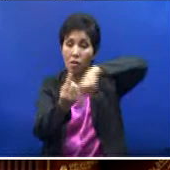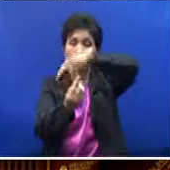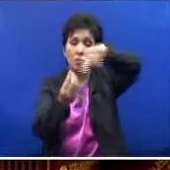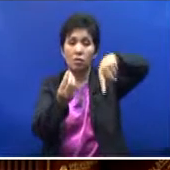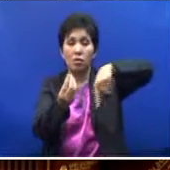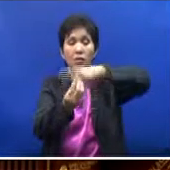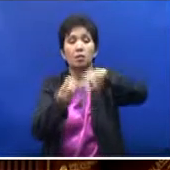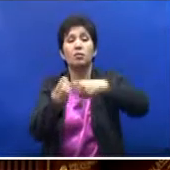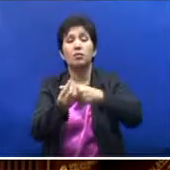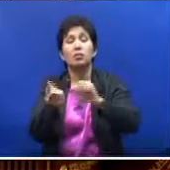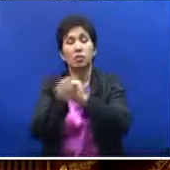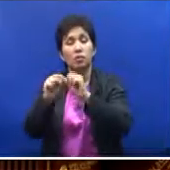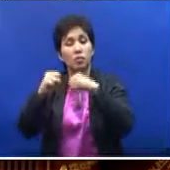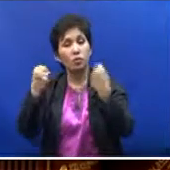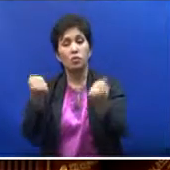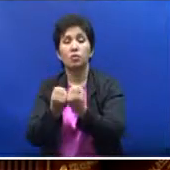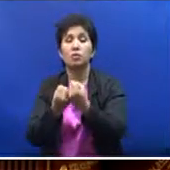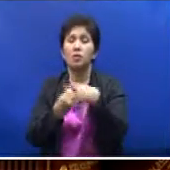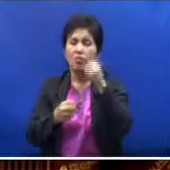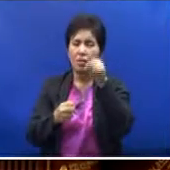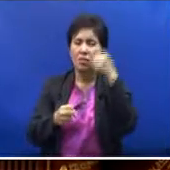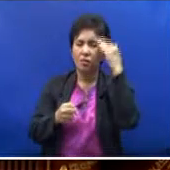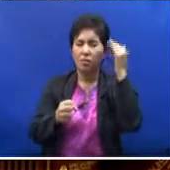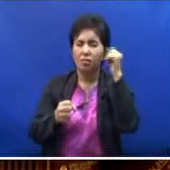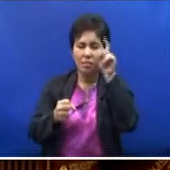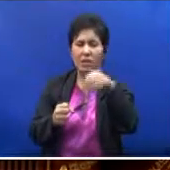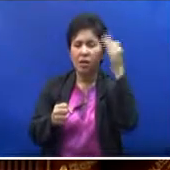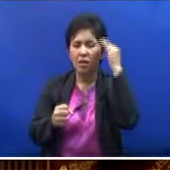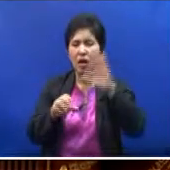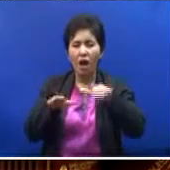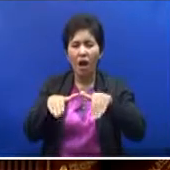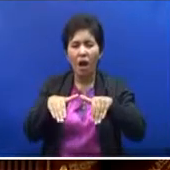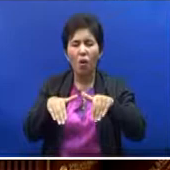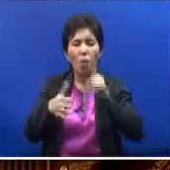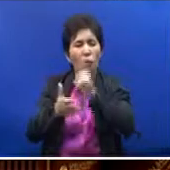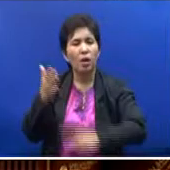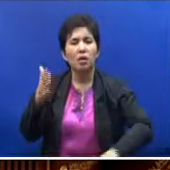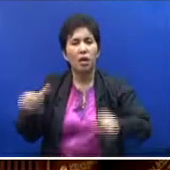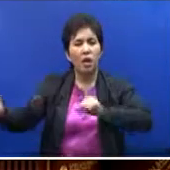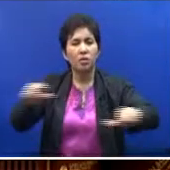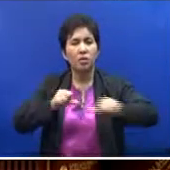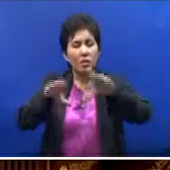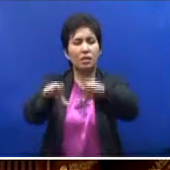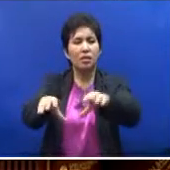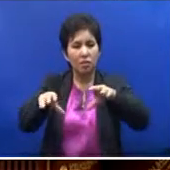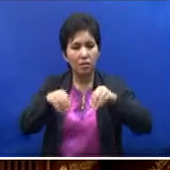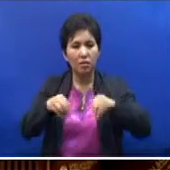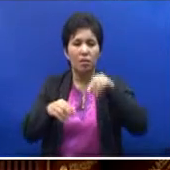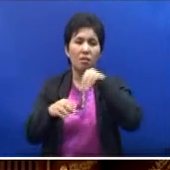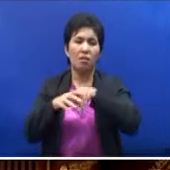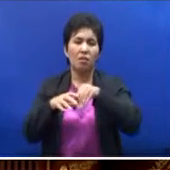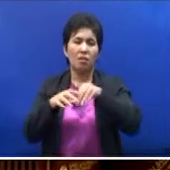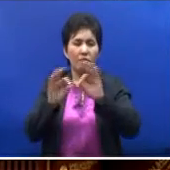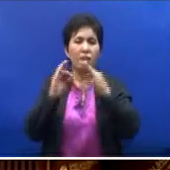so people as a social being, they need to know how to adapt. They need to know what are the actions that is accepted and approved in the